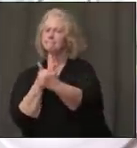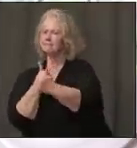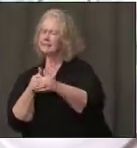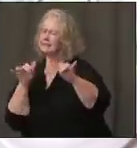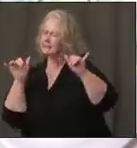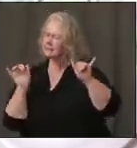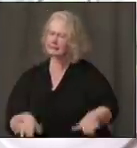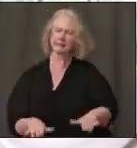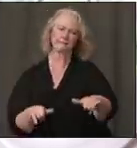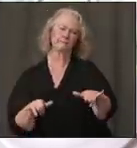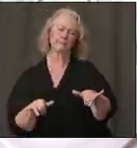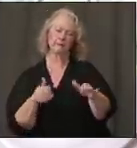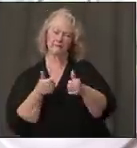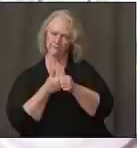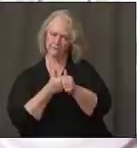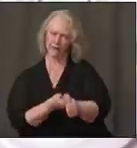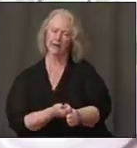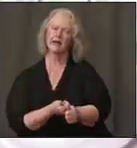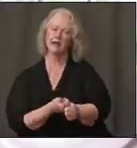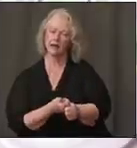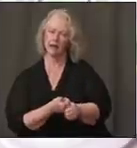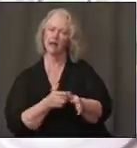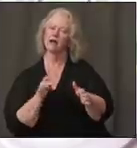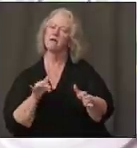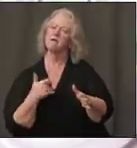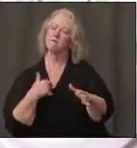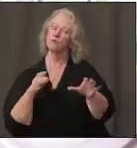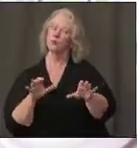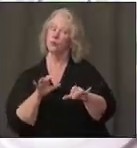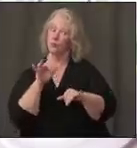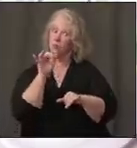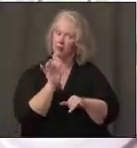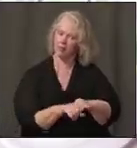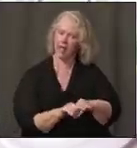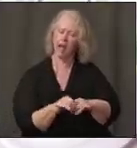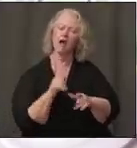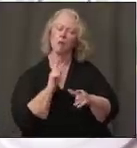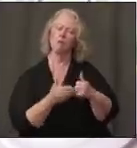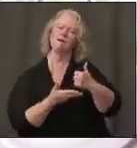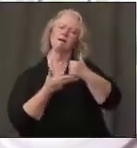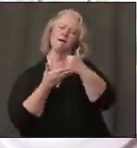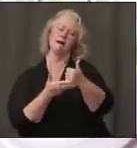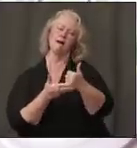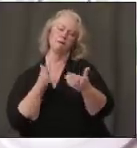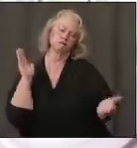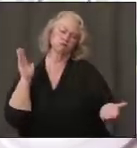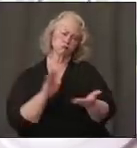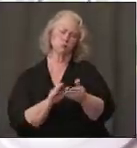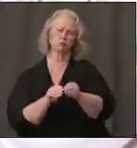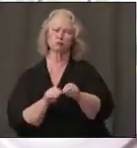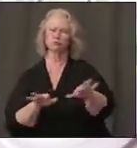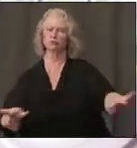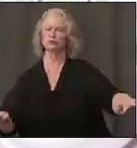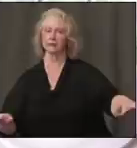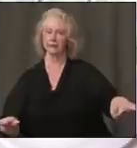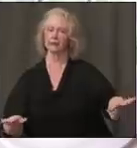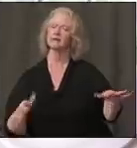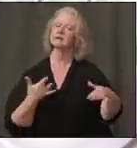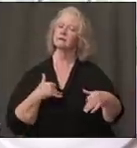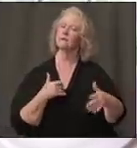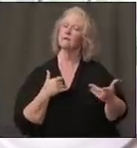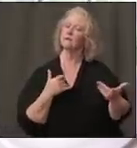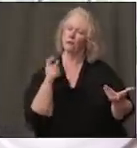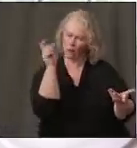kinds of individual practices done on a large scale have a dramatic impact on an epidemic spread. And so we should all continue to be prudent even as